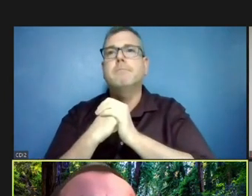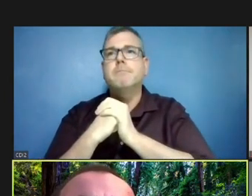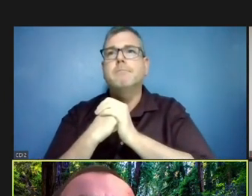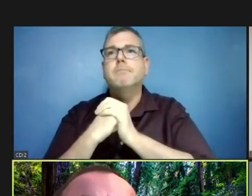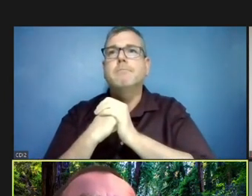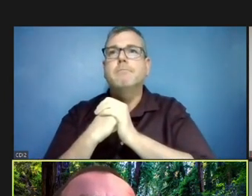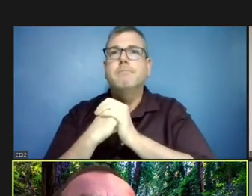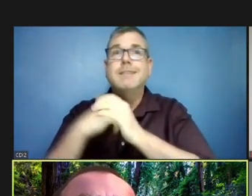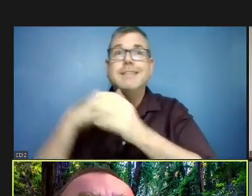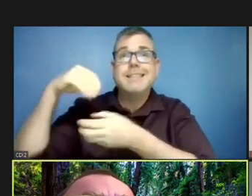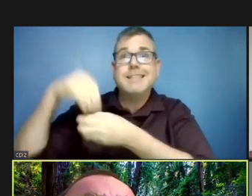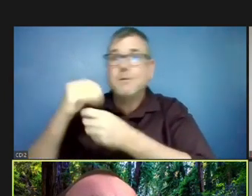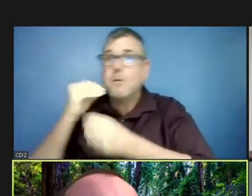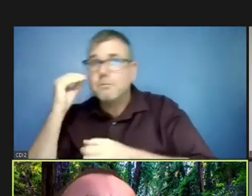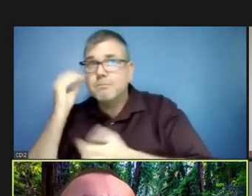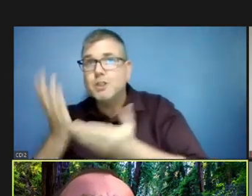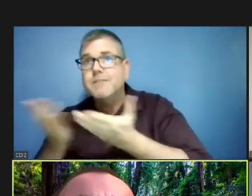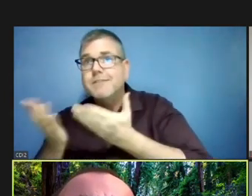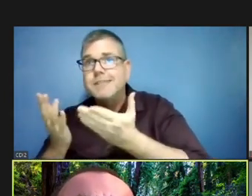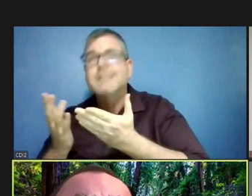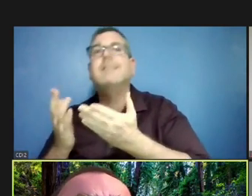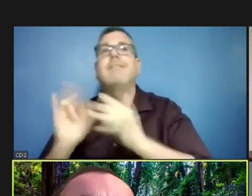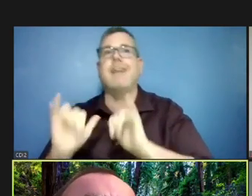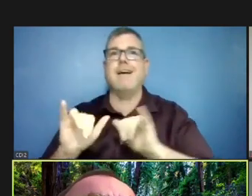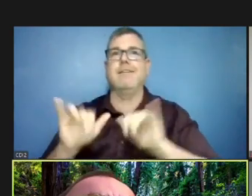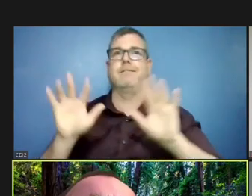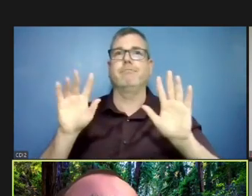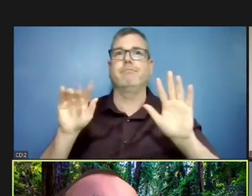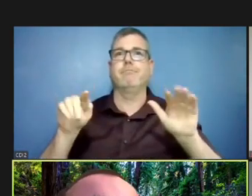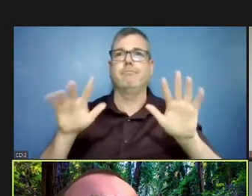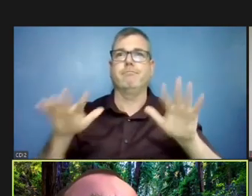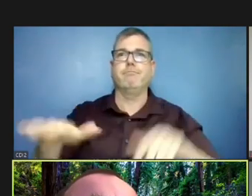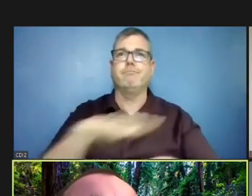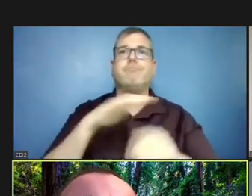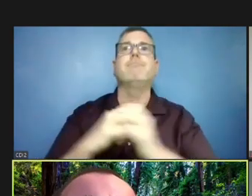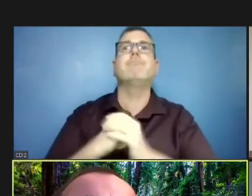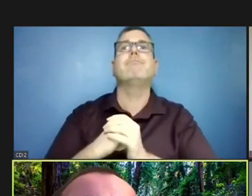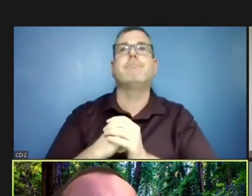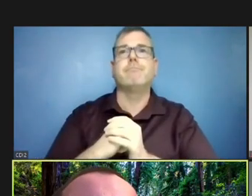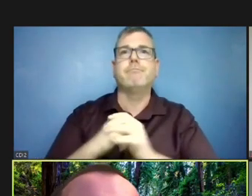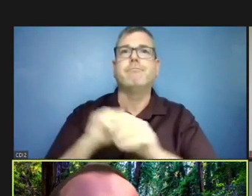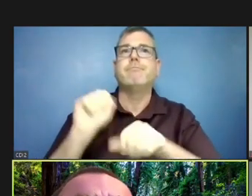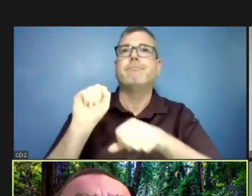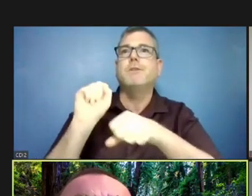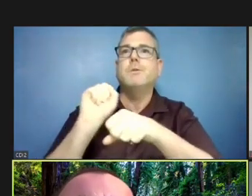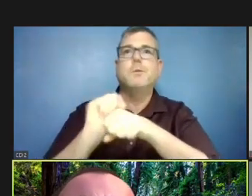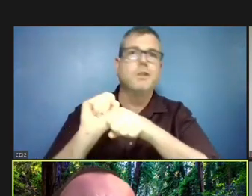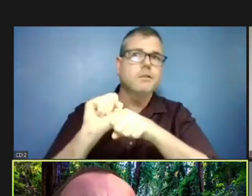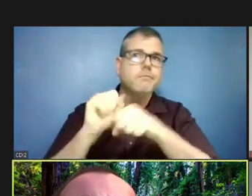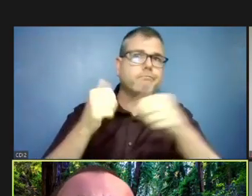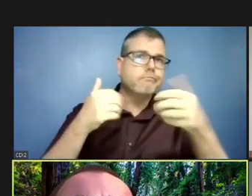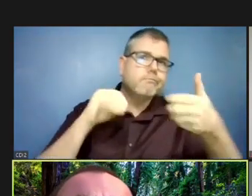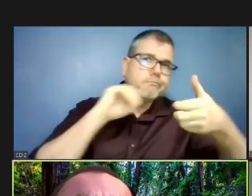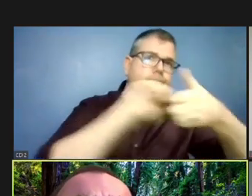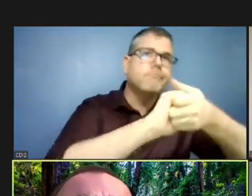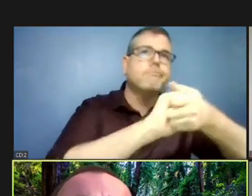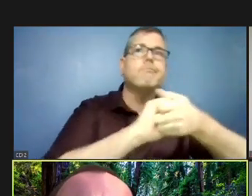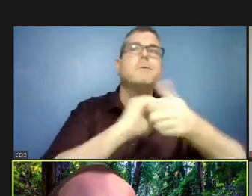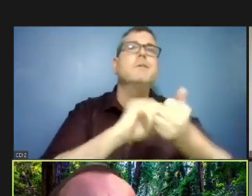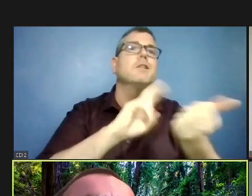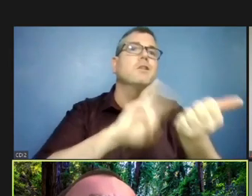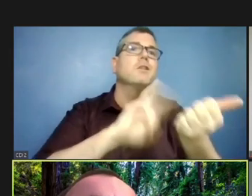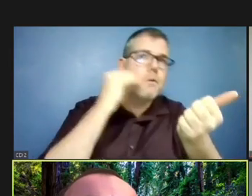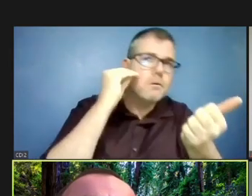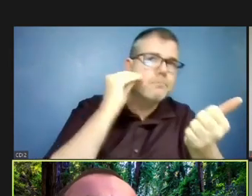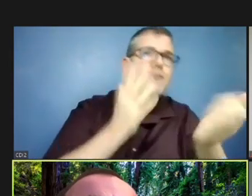Let me just start over. She is working closely with long-term care facilities to ensure equity and